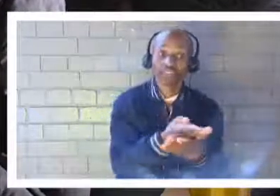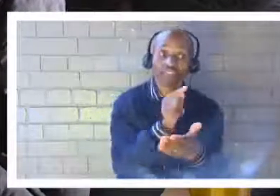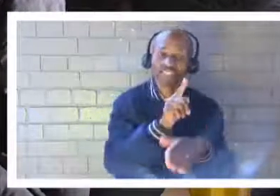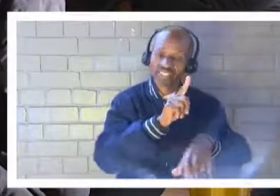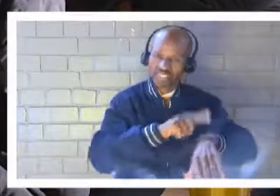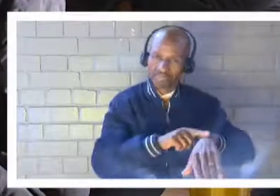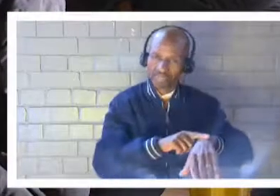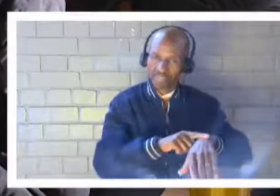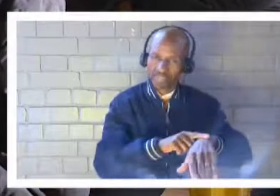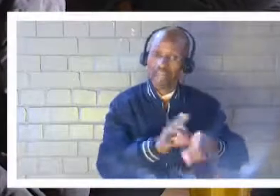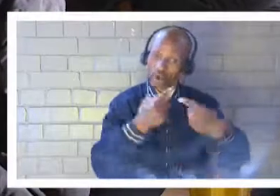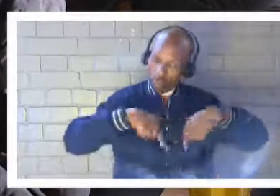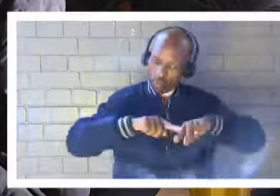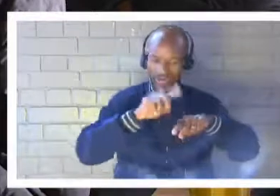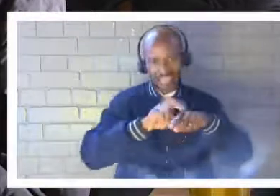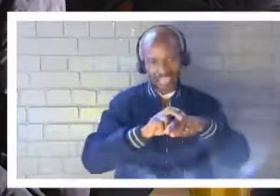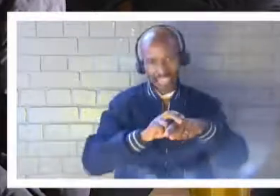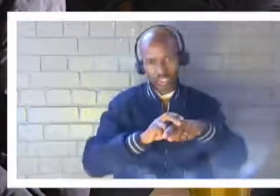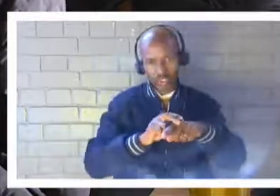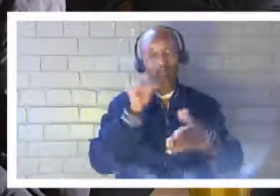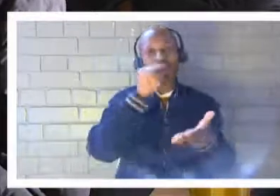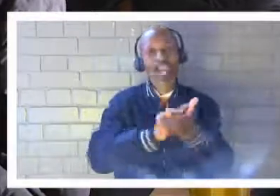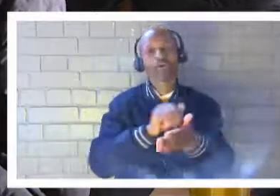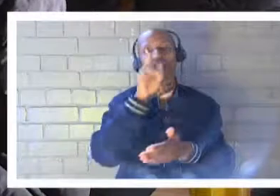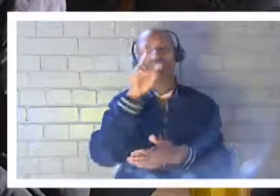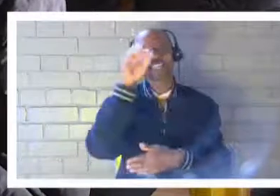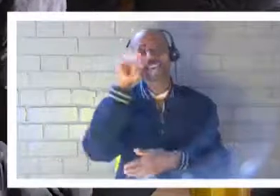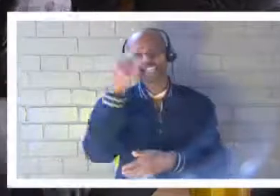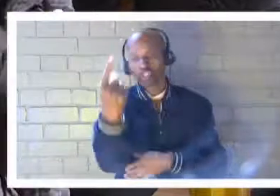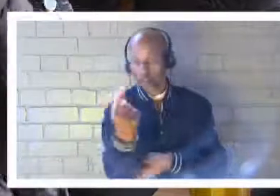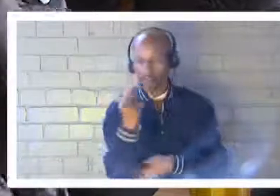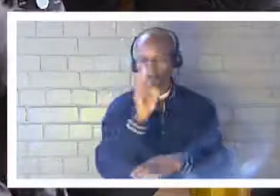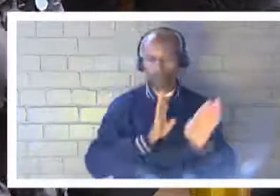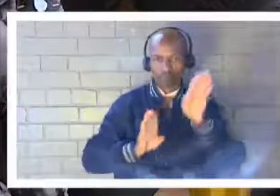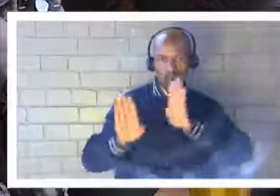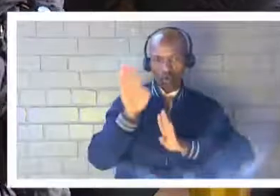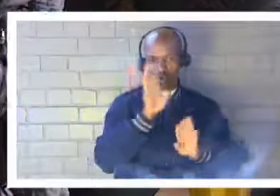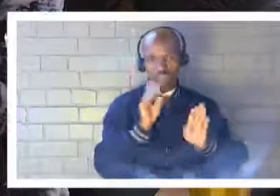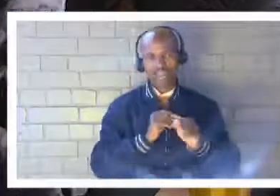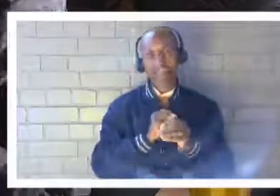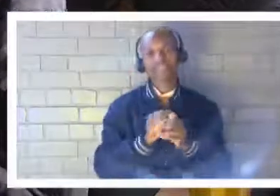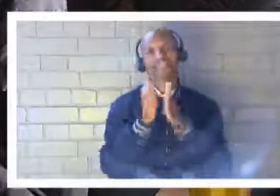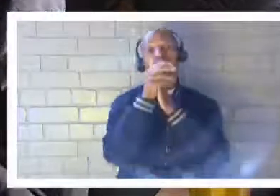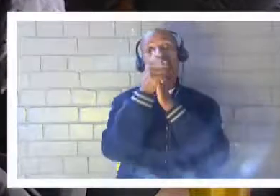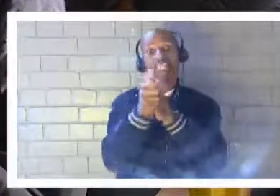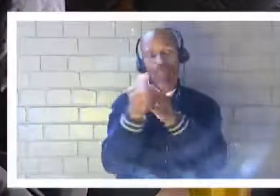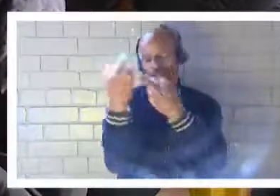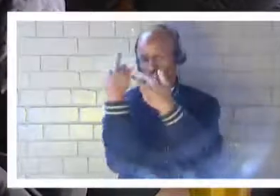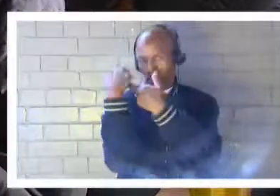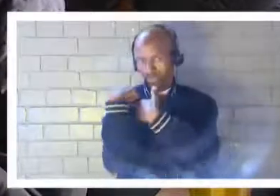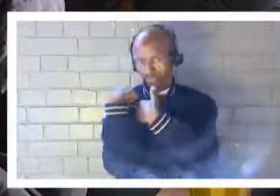chance. We need to employ UTI to come on board and their principal to be accountable